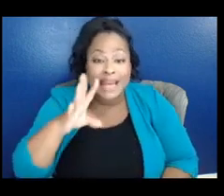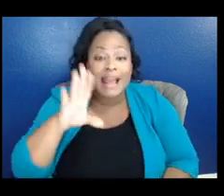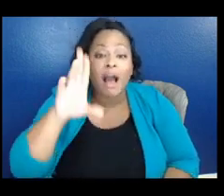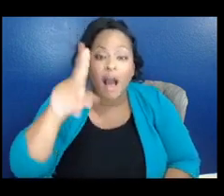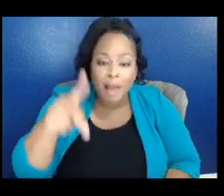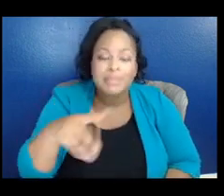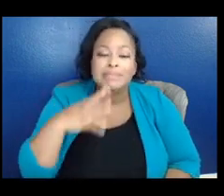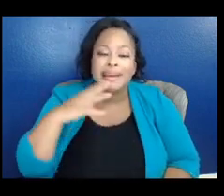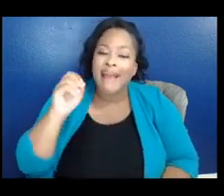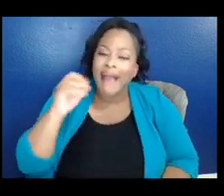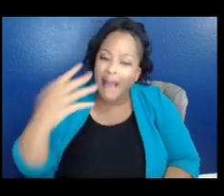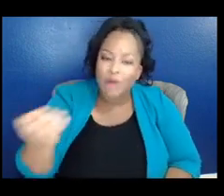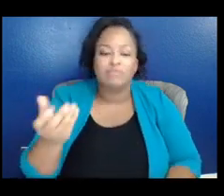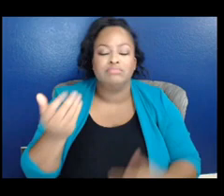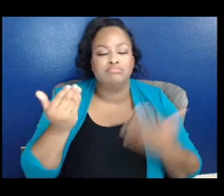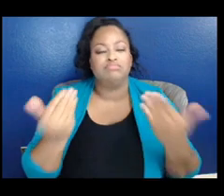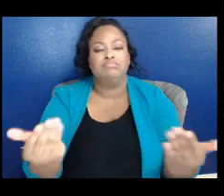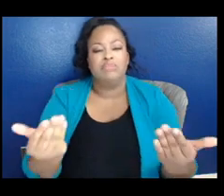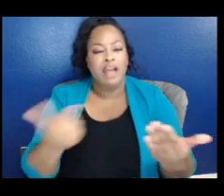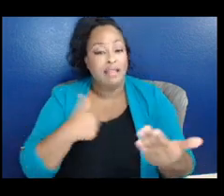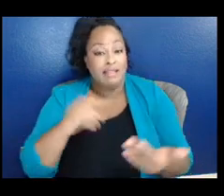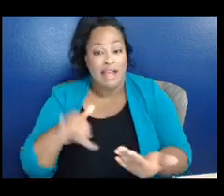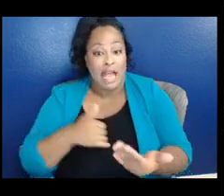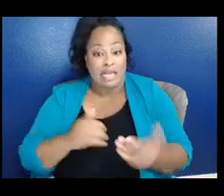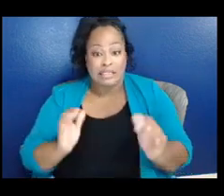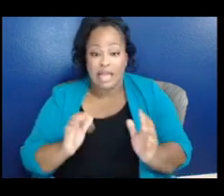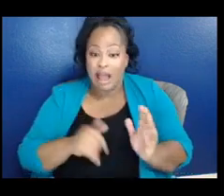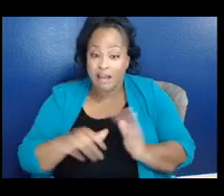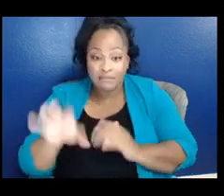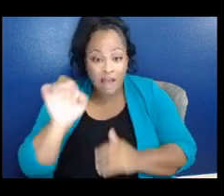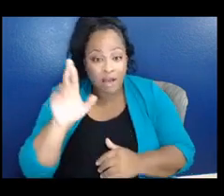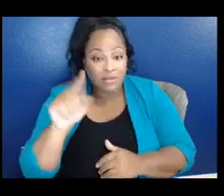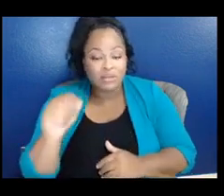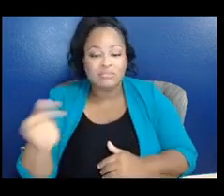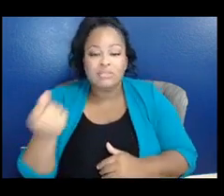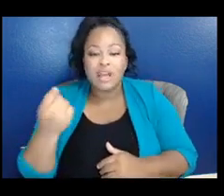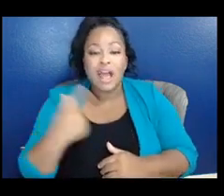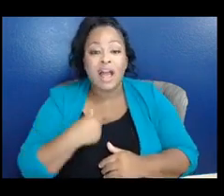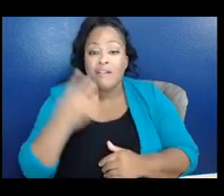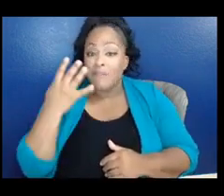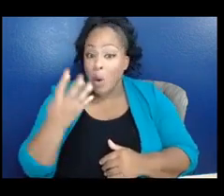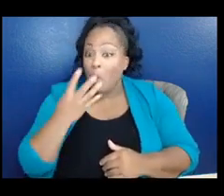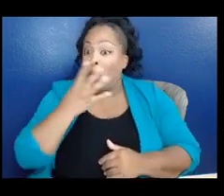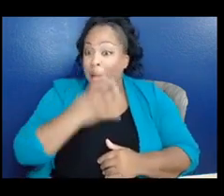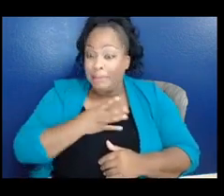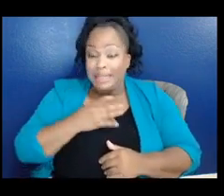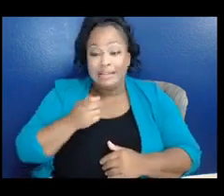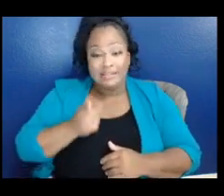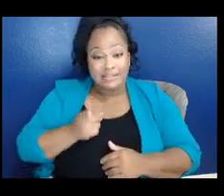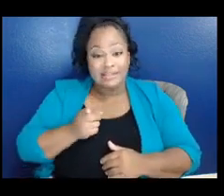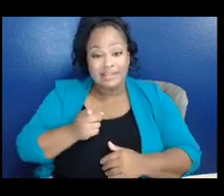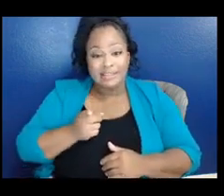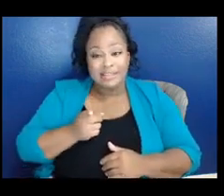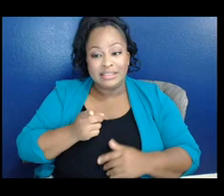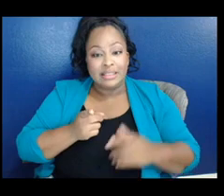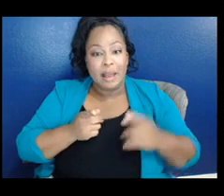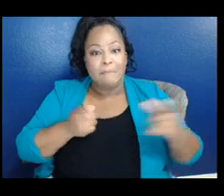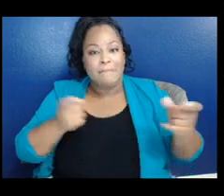and speak up. That's what I did. And I found out there were four women that were